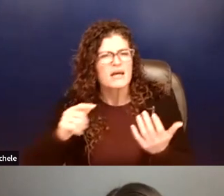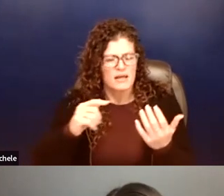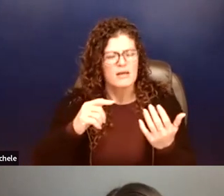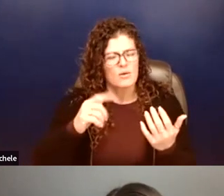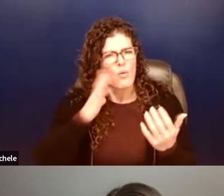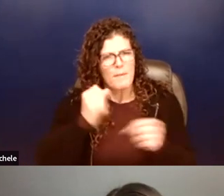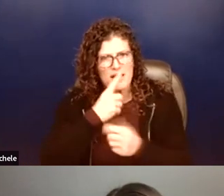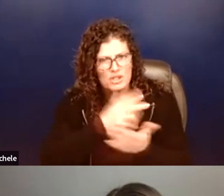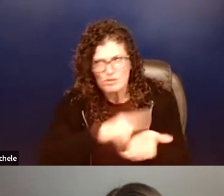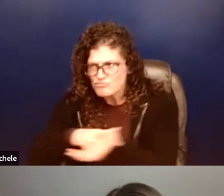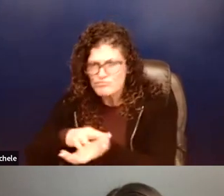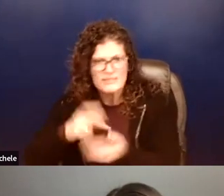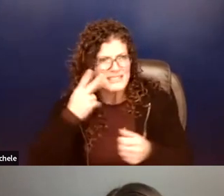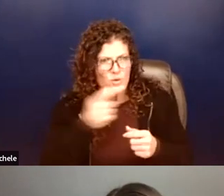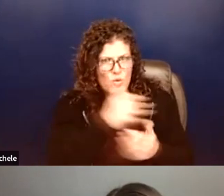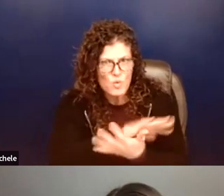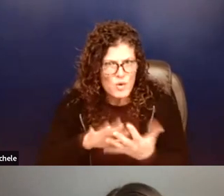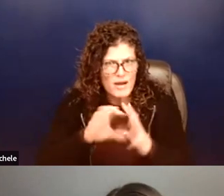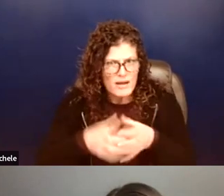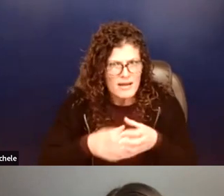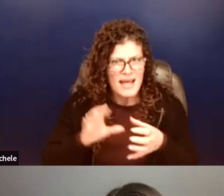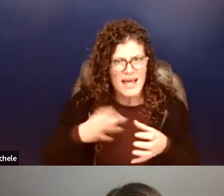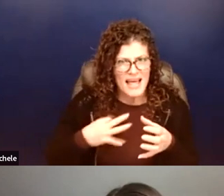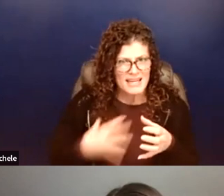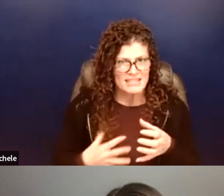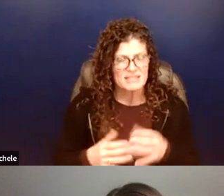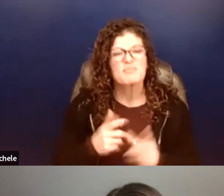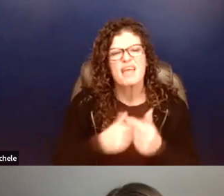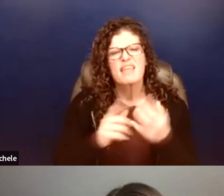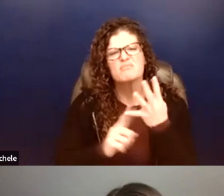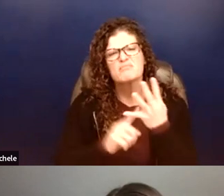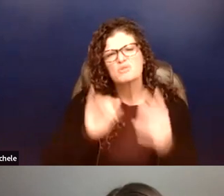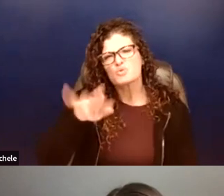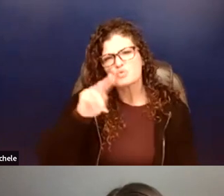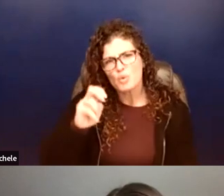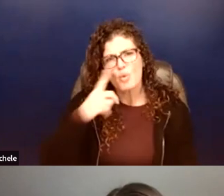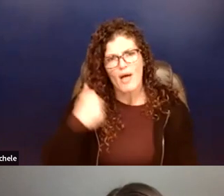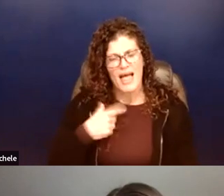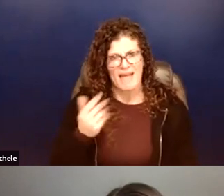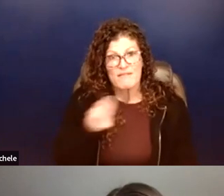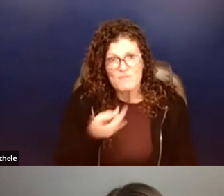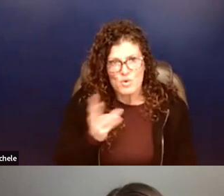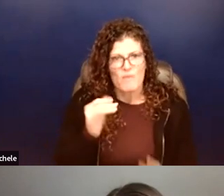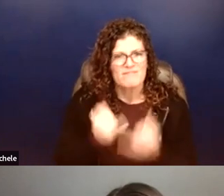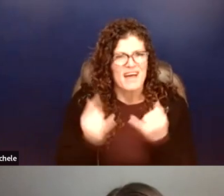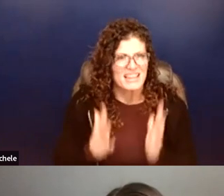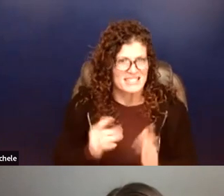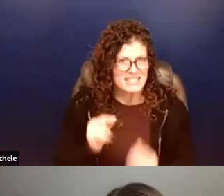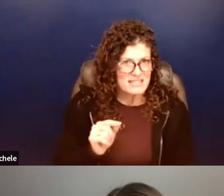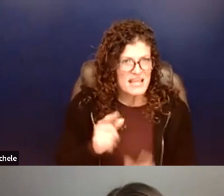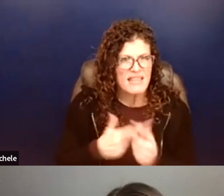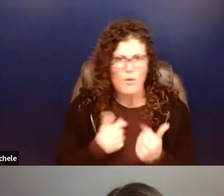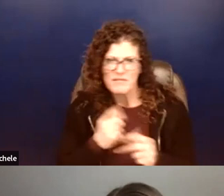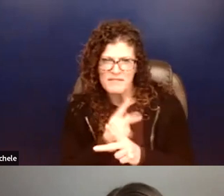are. In late June, following public interviews for finalists, the school committee will vote on which candidate to offer